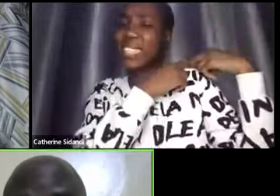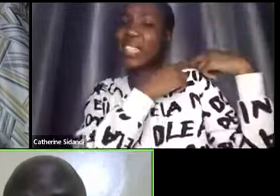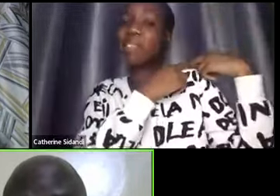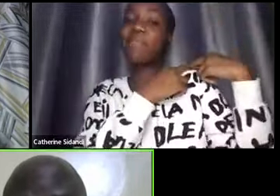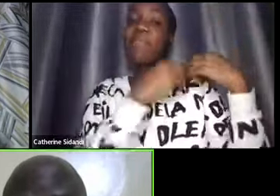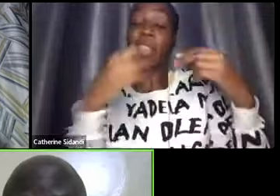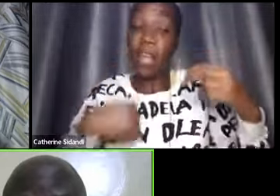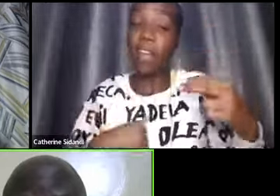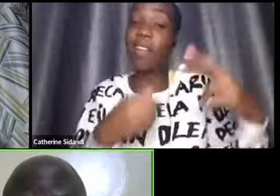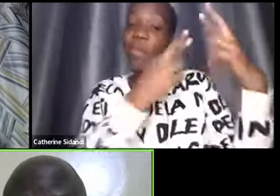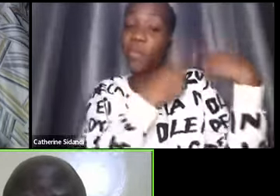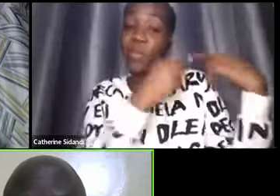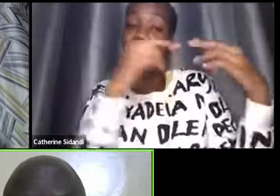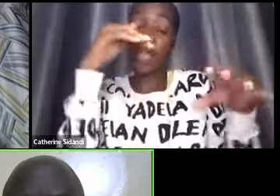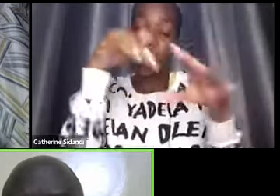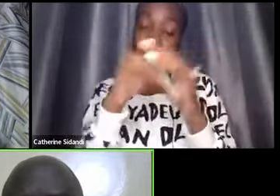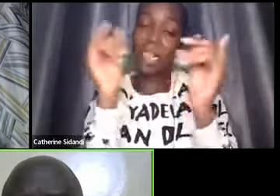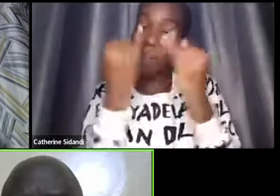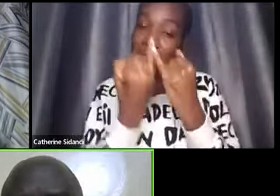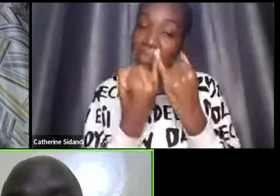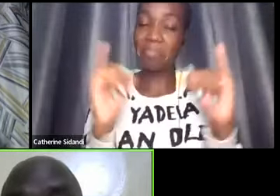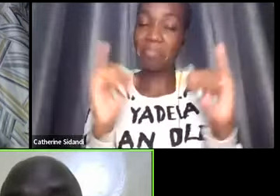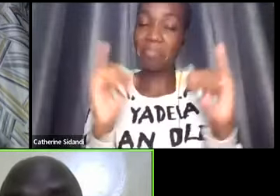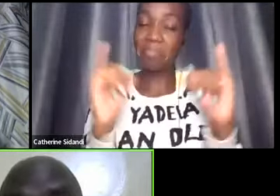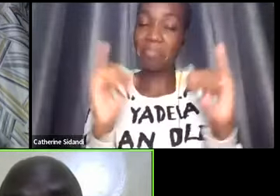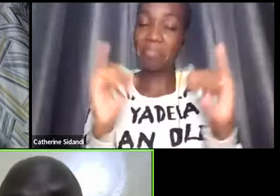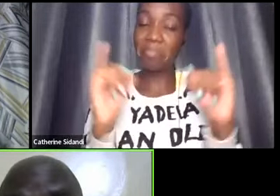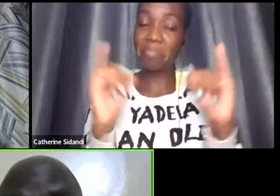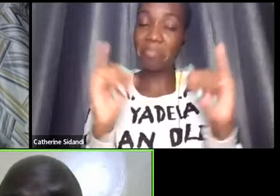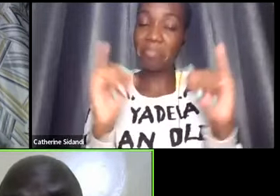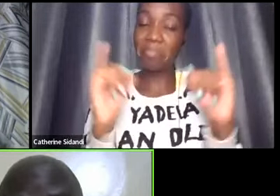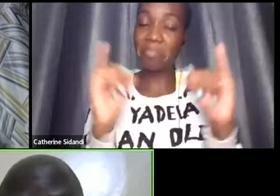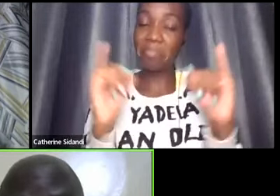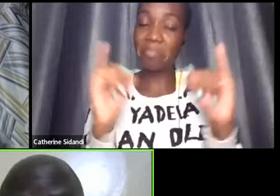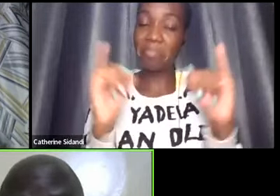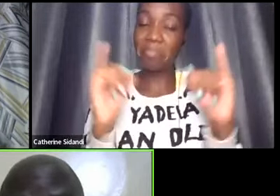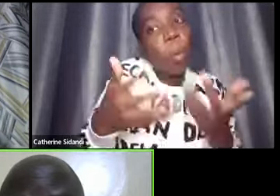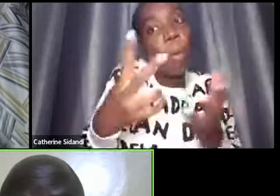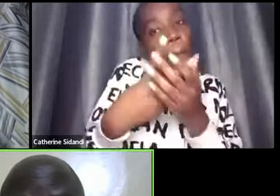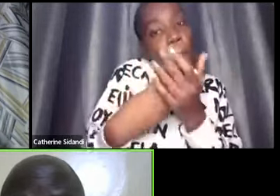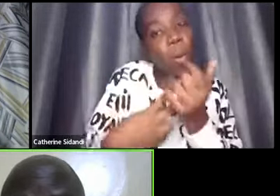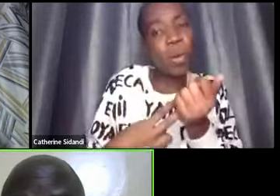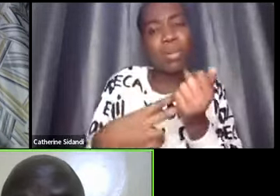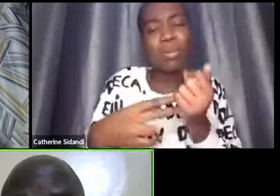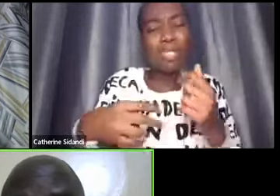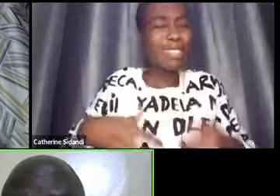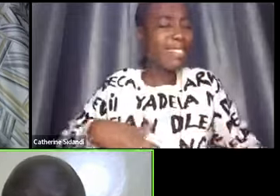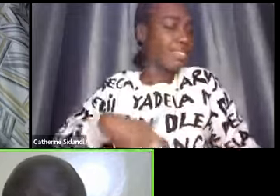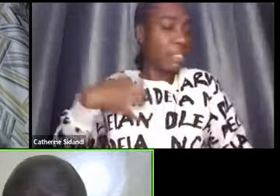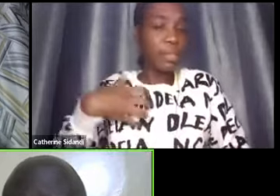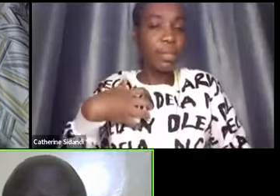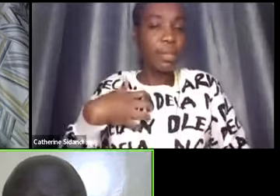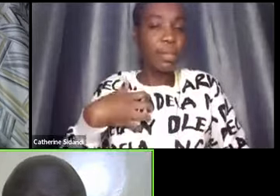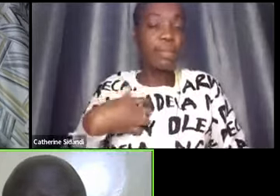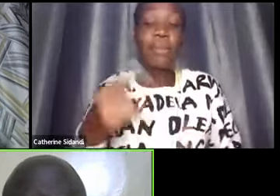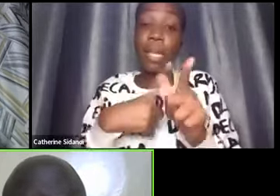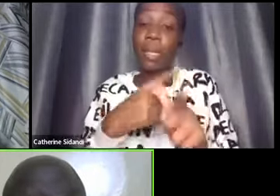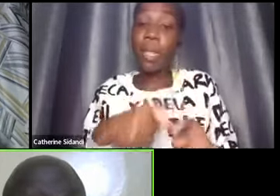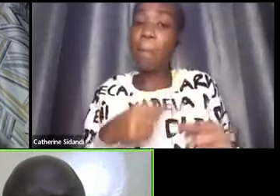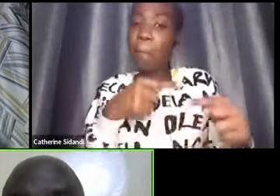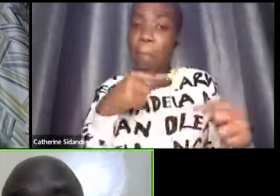task to do together, where one or both of them are angry, they are blaming each